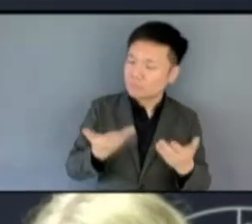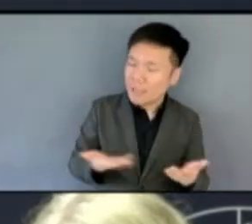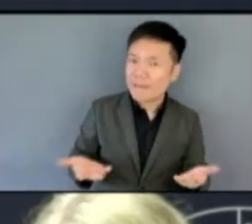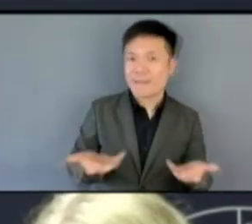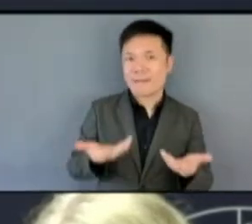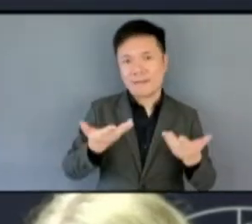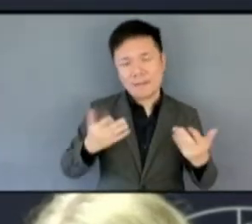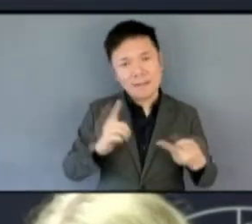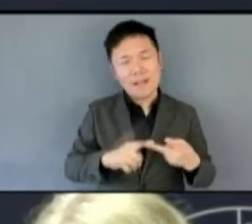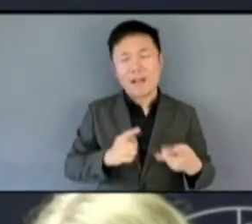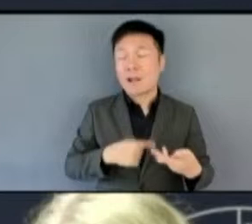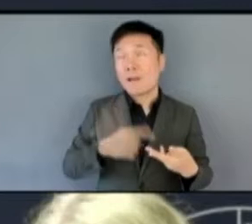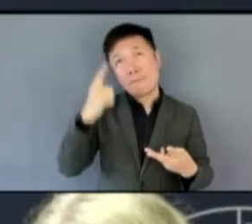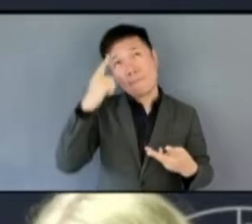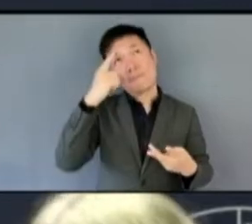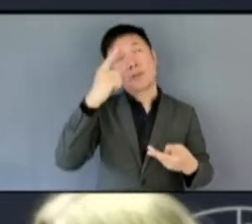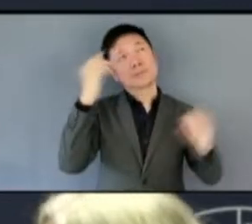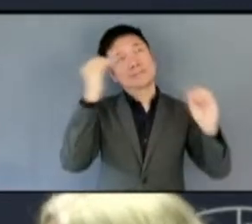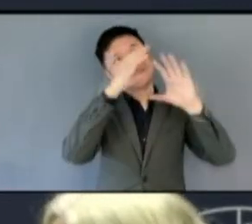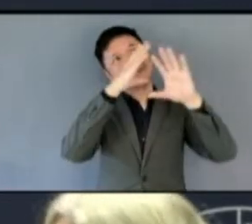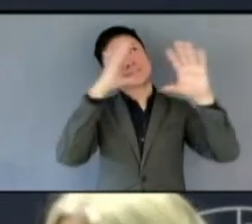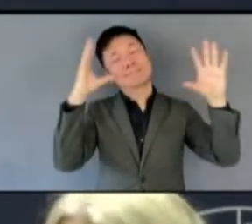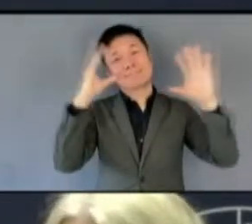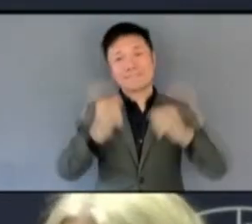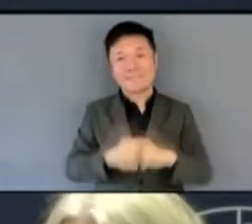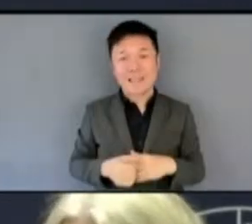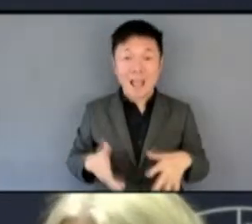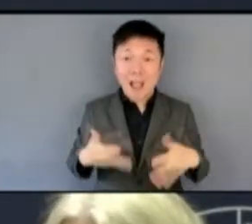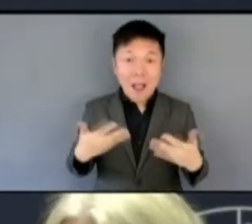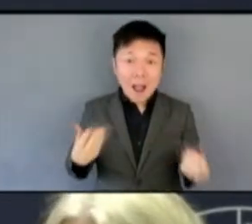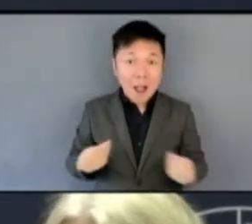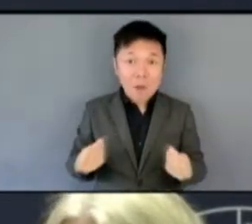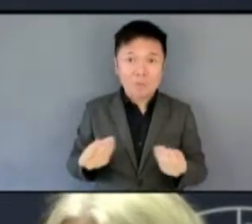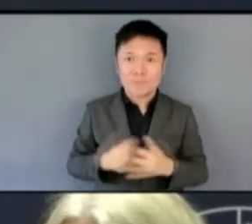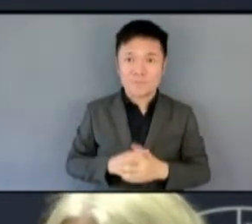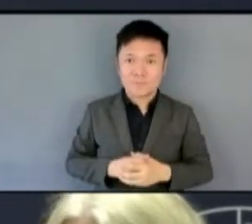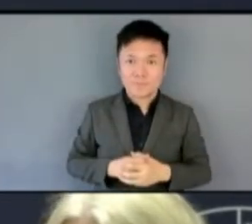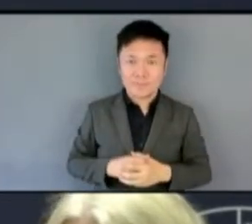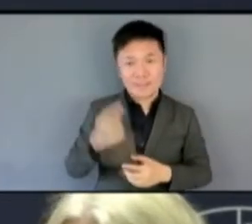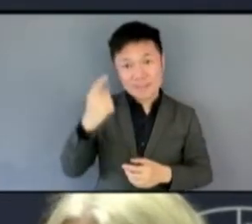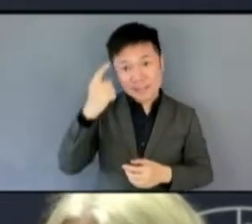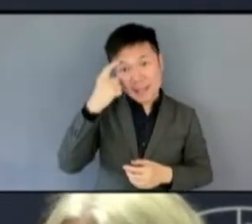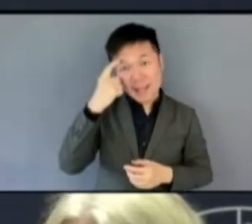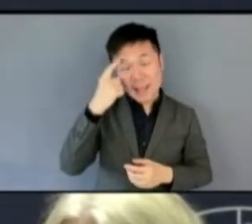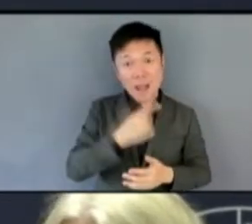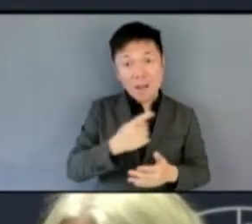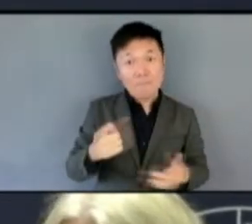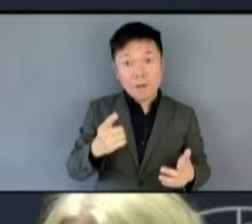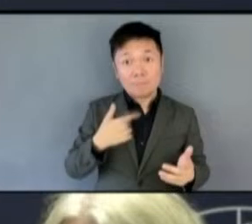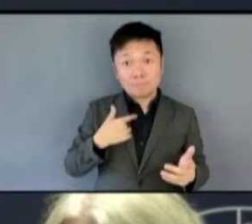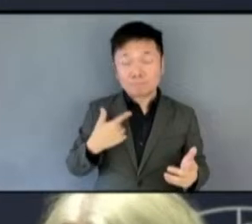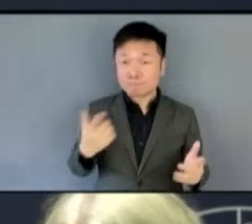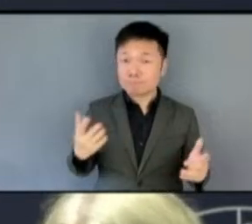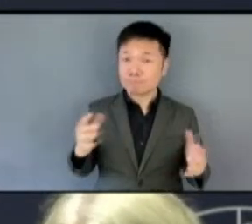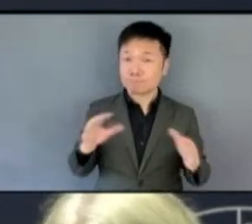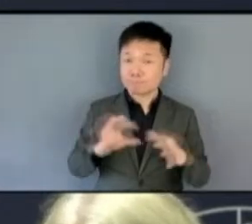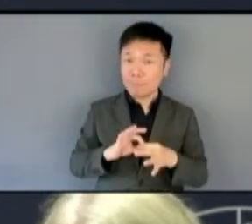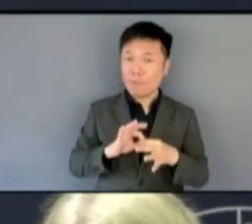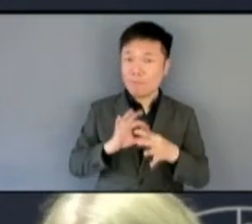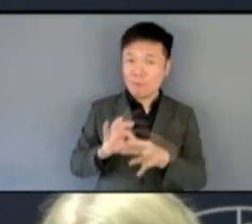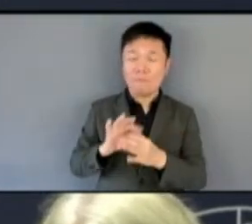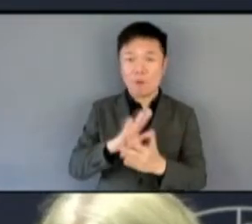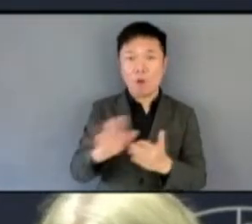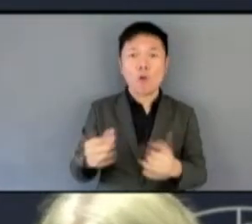different types of futures. And so the question here is, how do we actually apply this thinking intentionally and carefully to everything that we